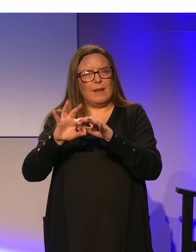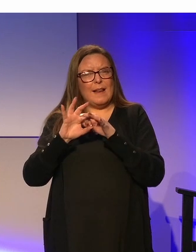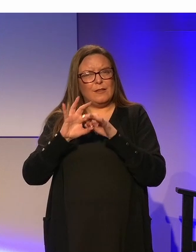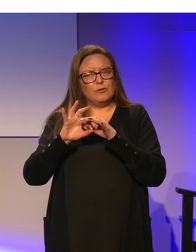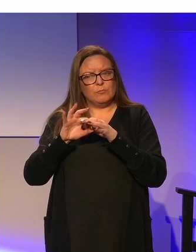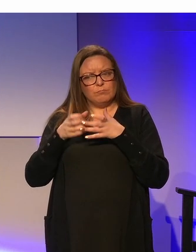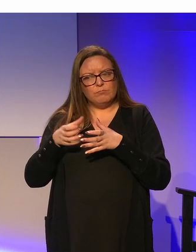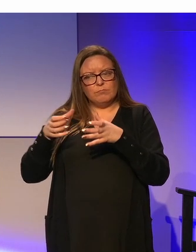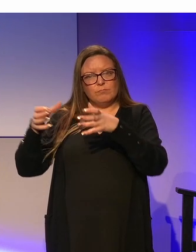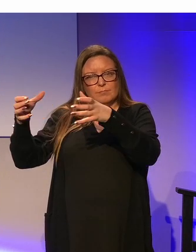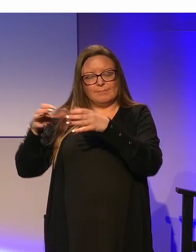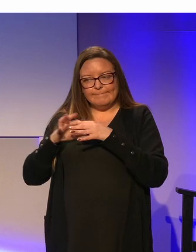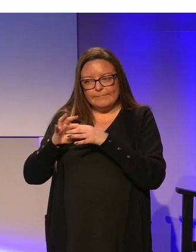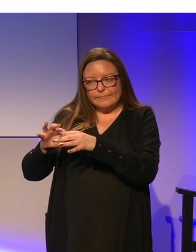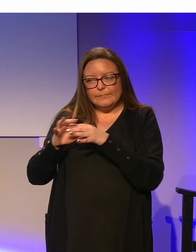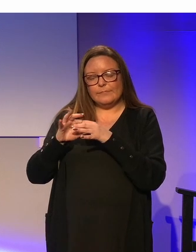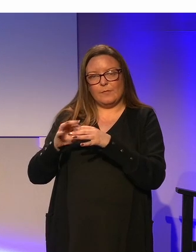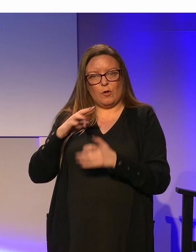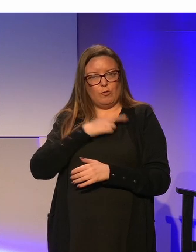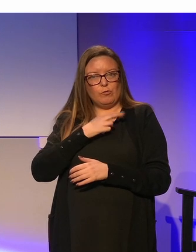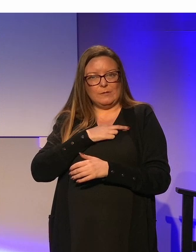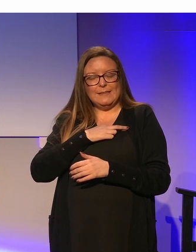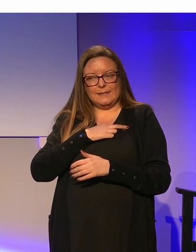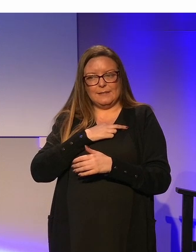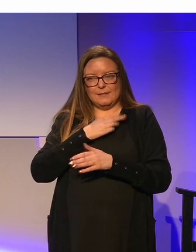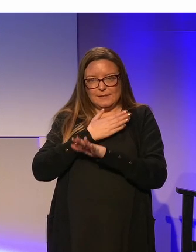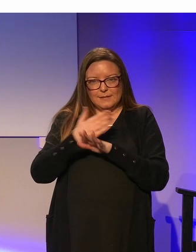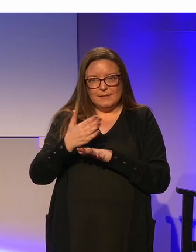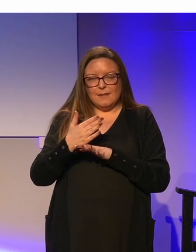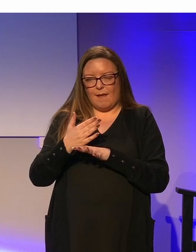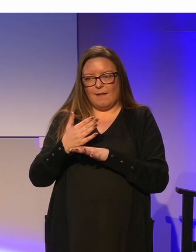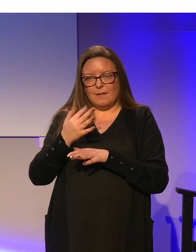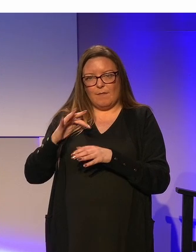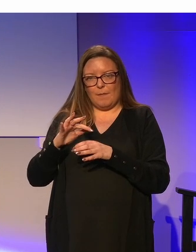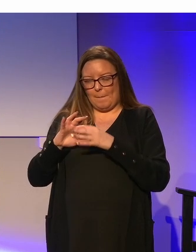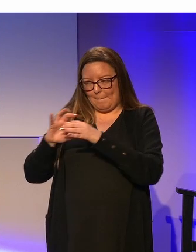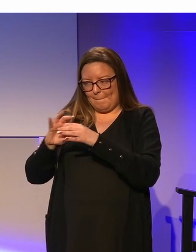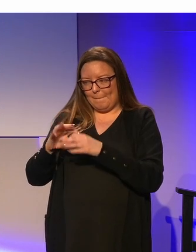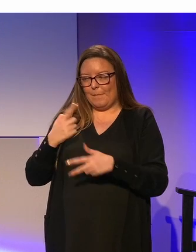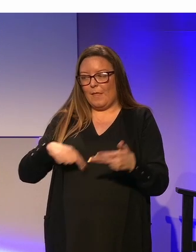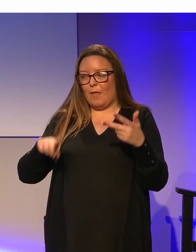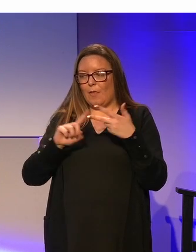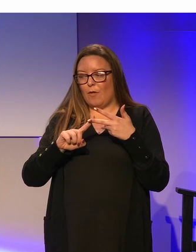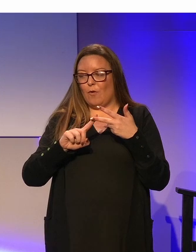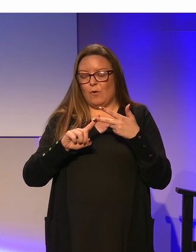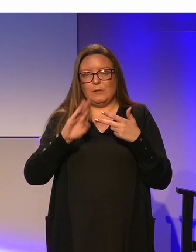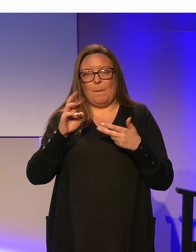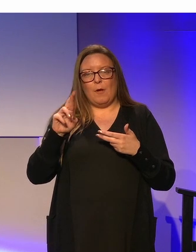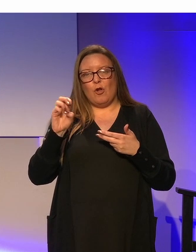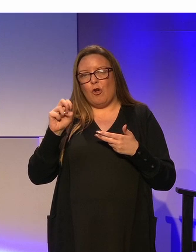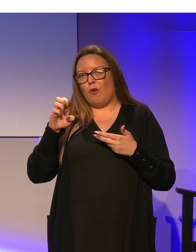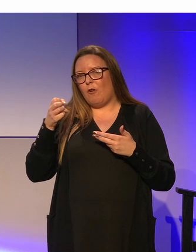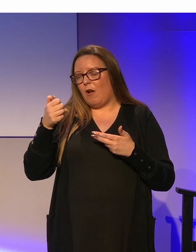as real mediators of sentiment. And the third is that bureaucracy was a real mediator